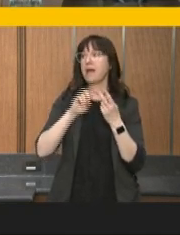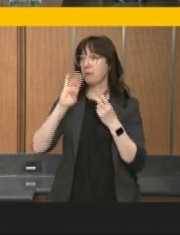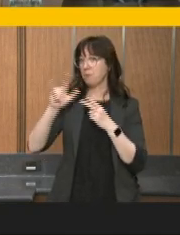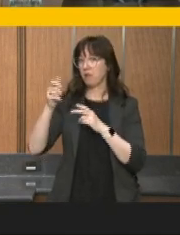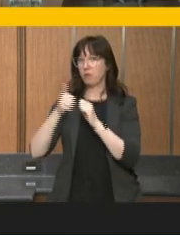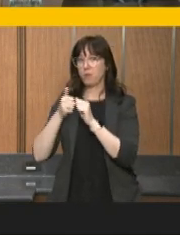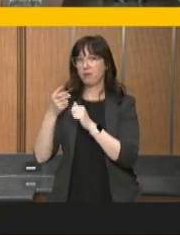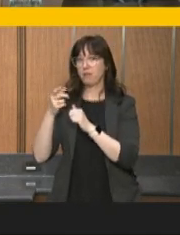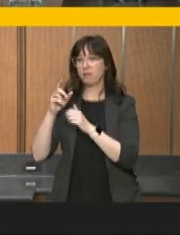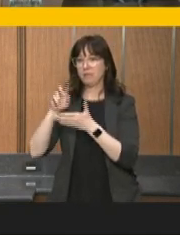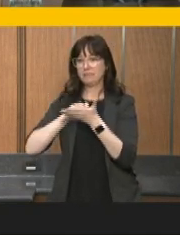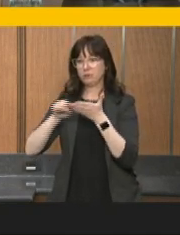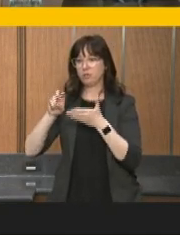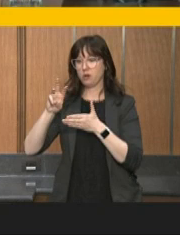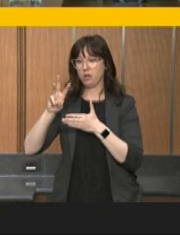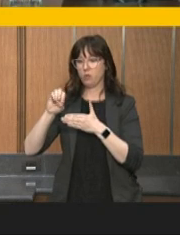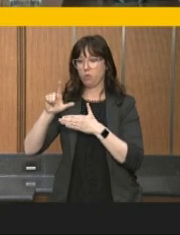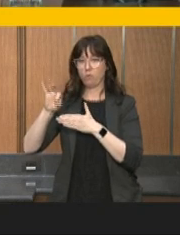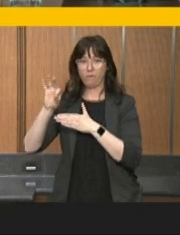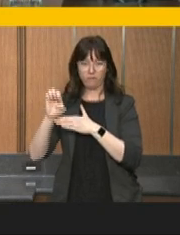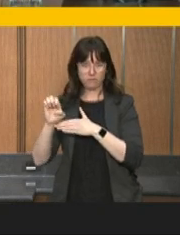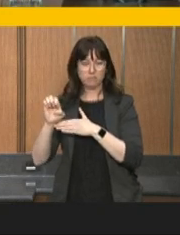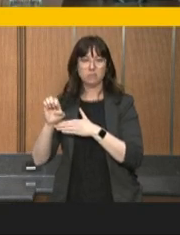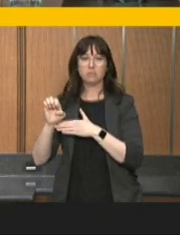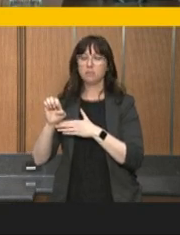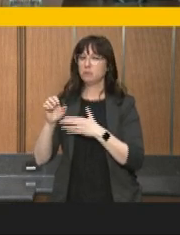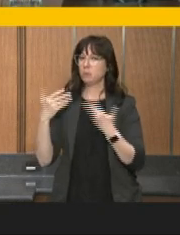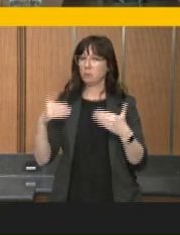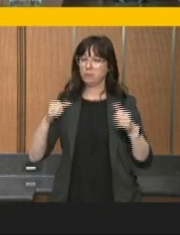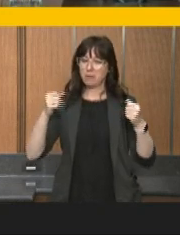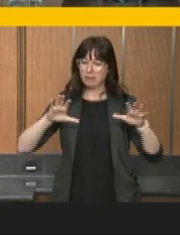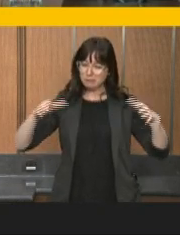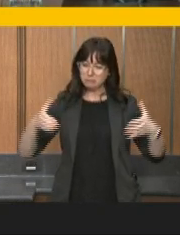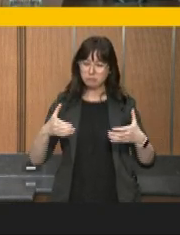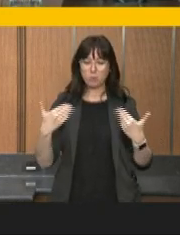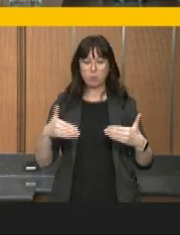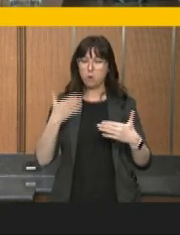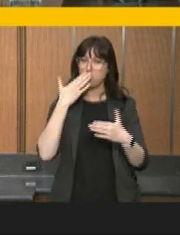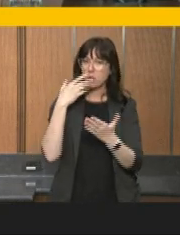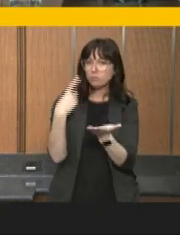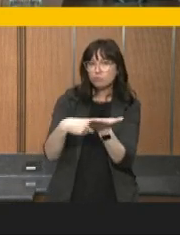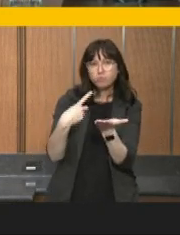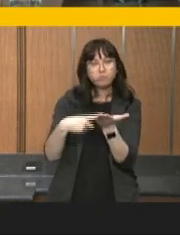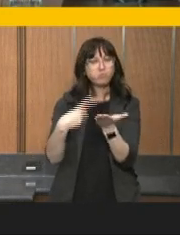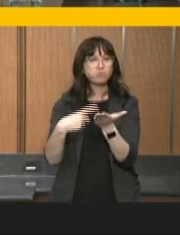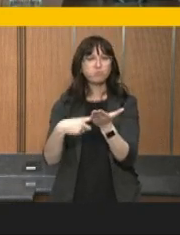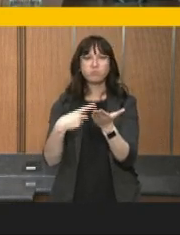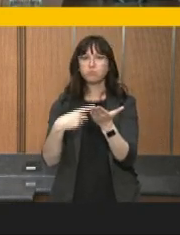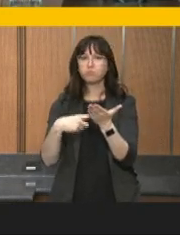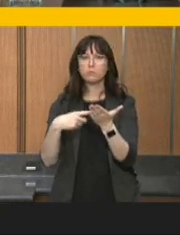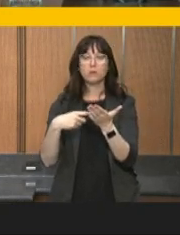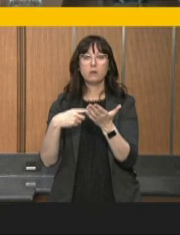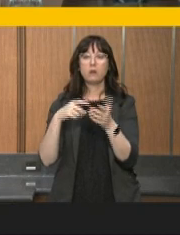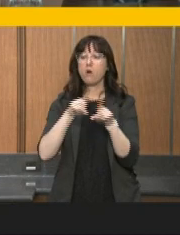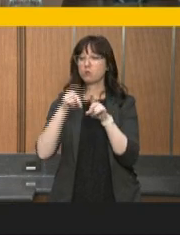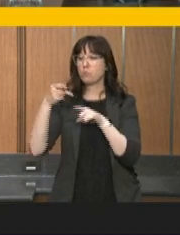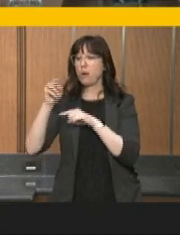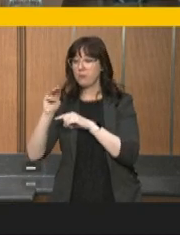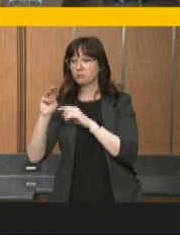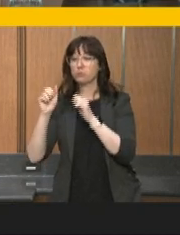Wolf. There were a number of very productive conversations that the Prime Minister has had with President